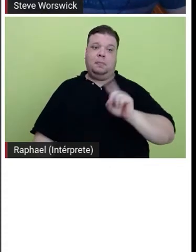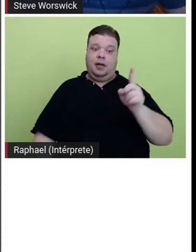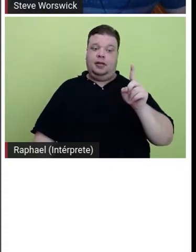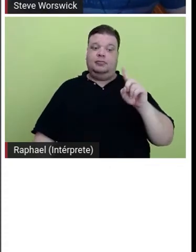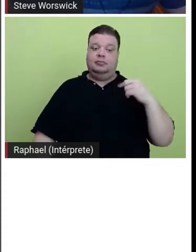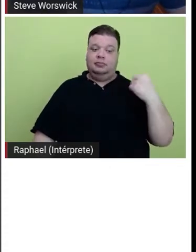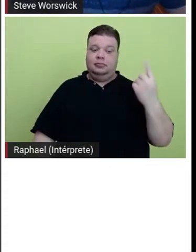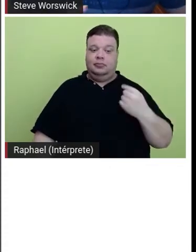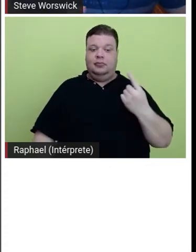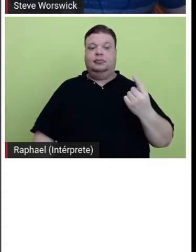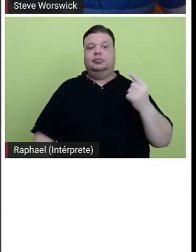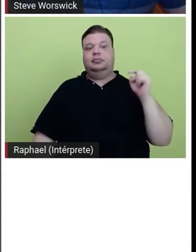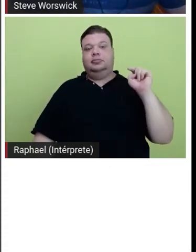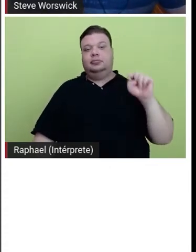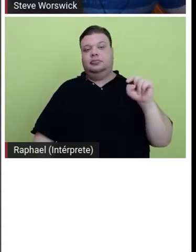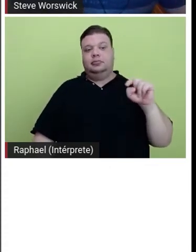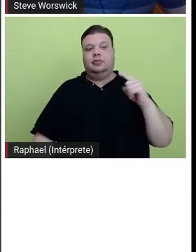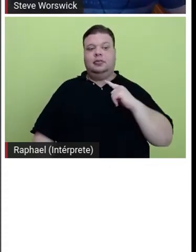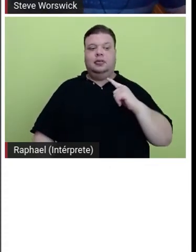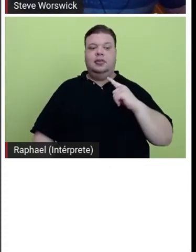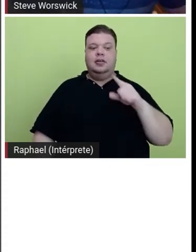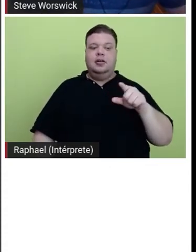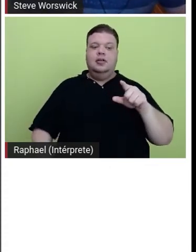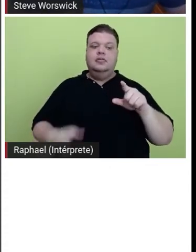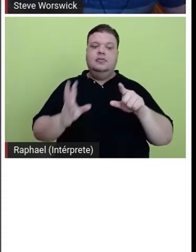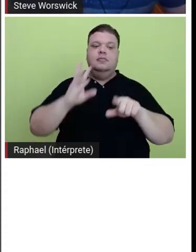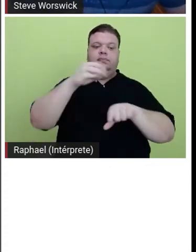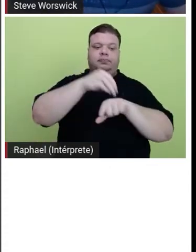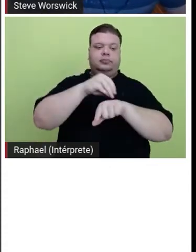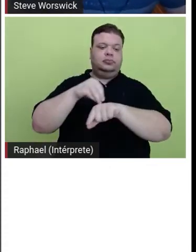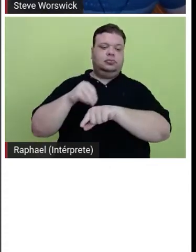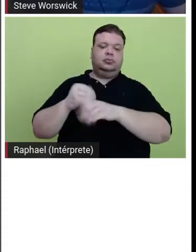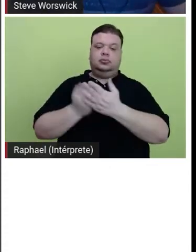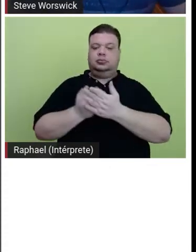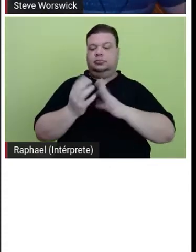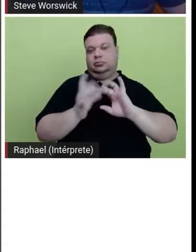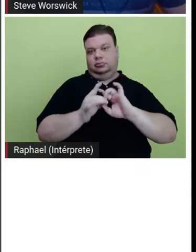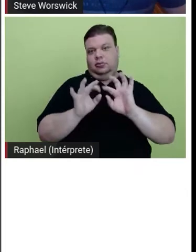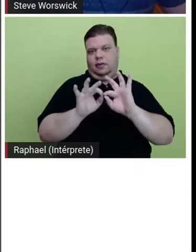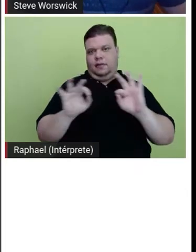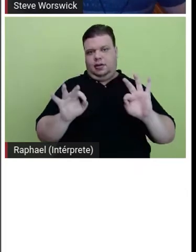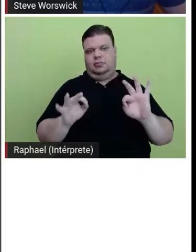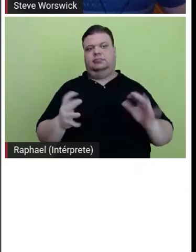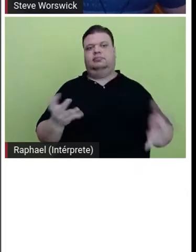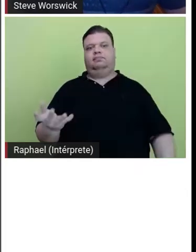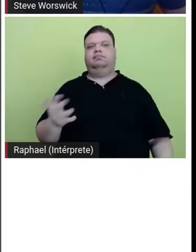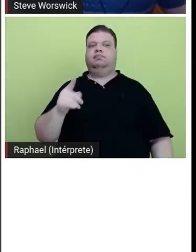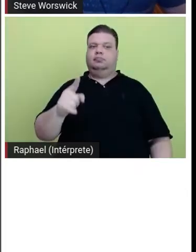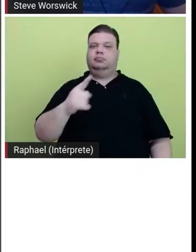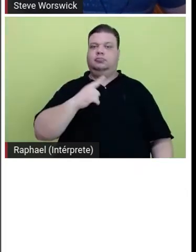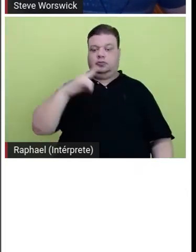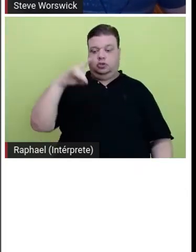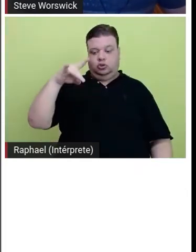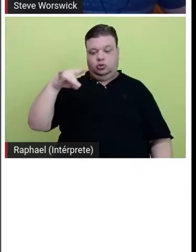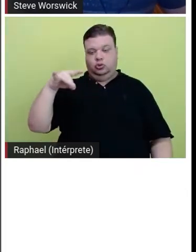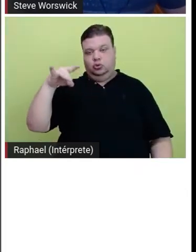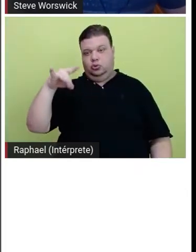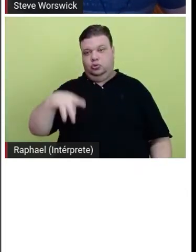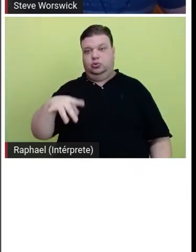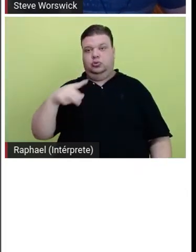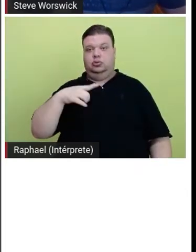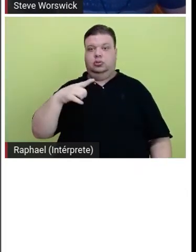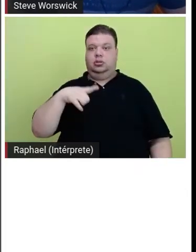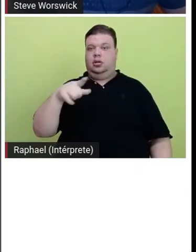change just from one word changing. So an example there, the cat couldn't climb in the box because it was too